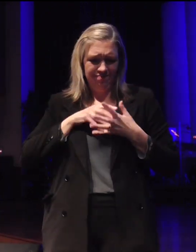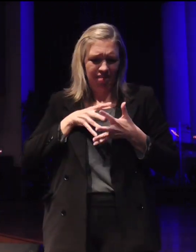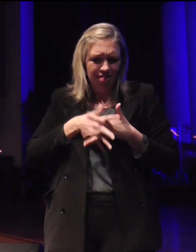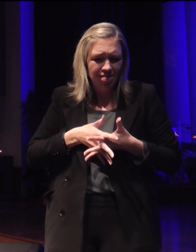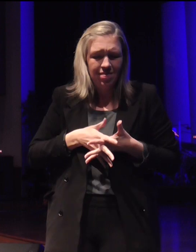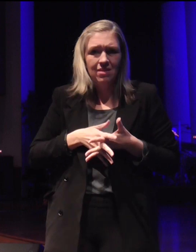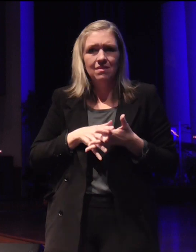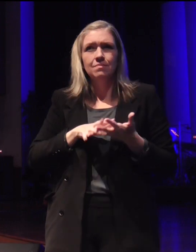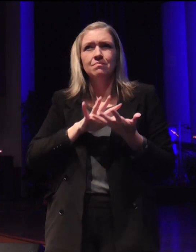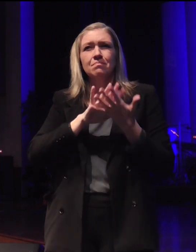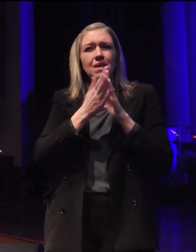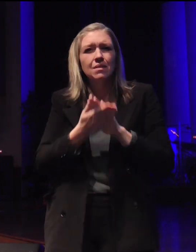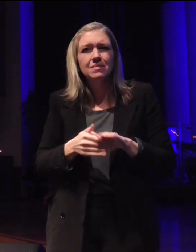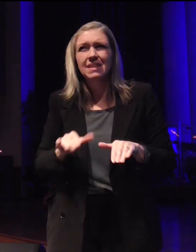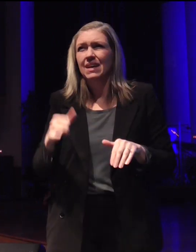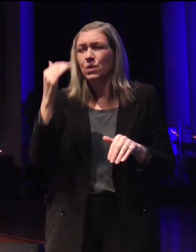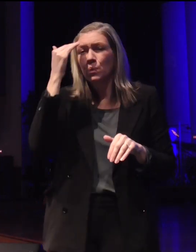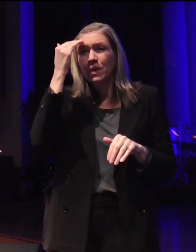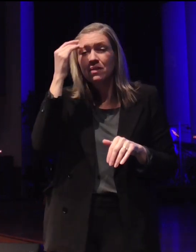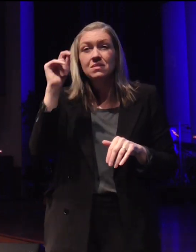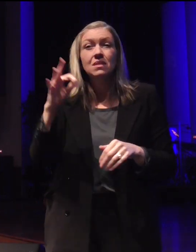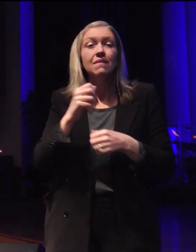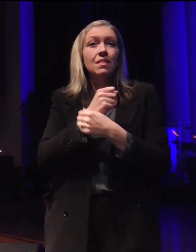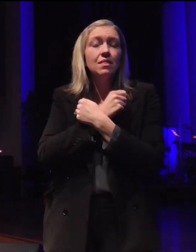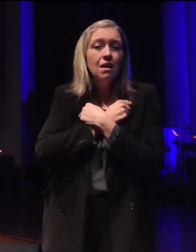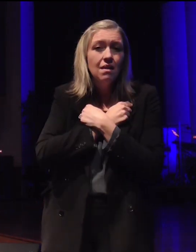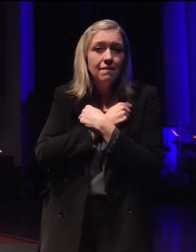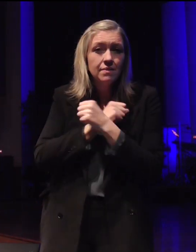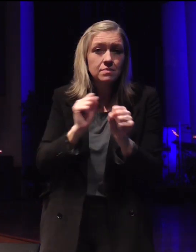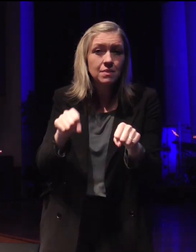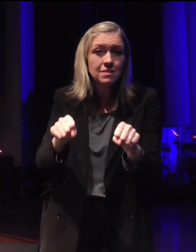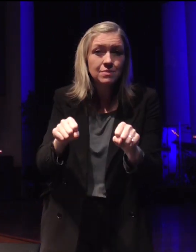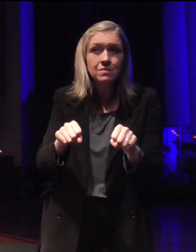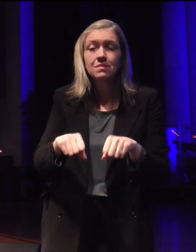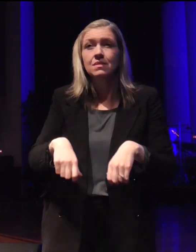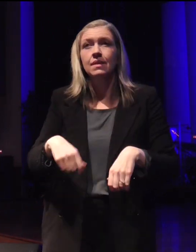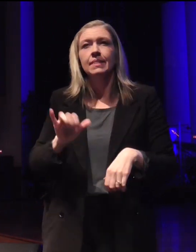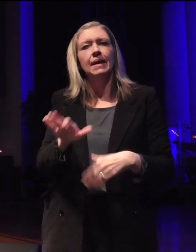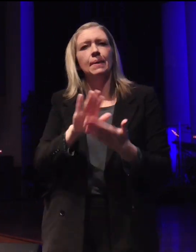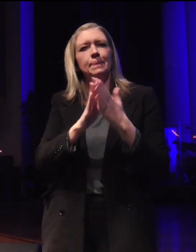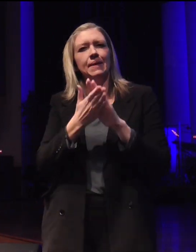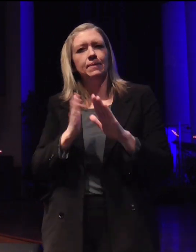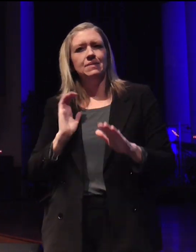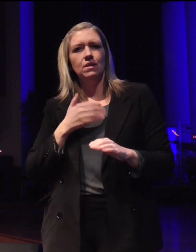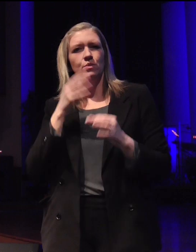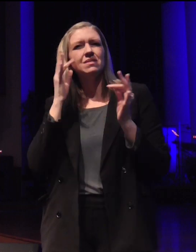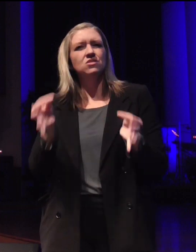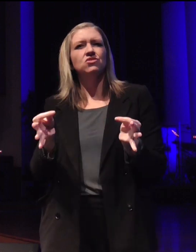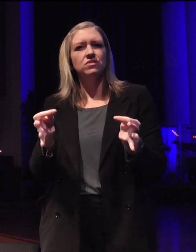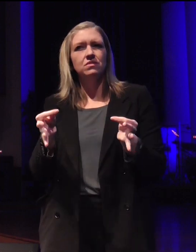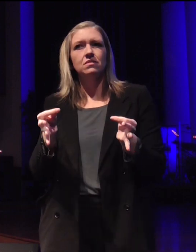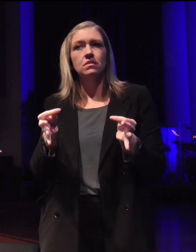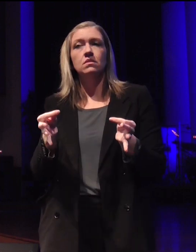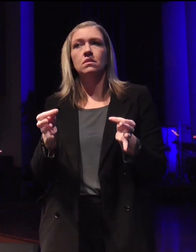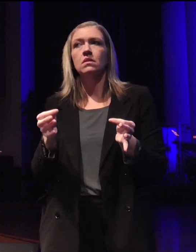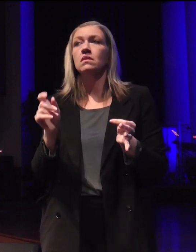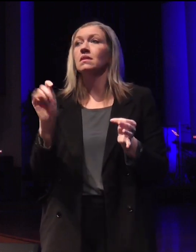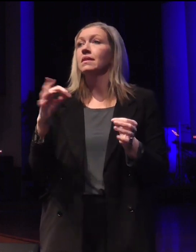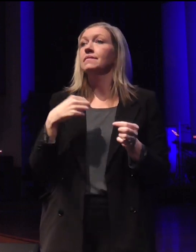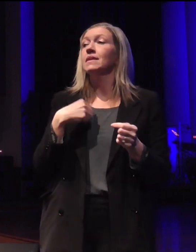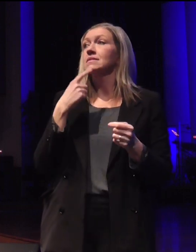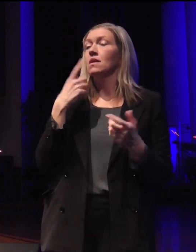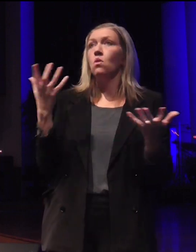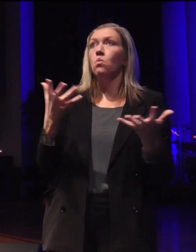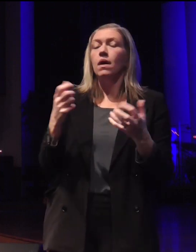the awareness of what love can do, and that becomes our decision. As he's saying, what love can